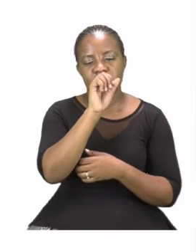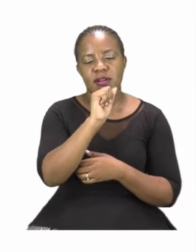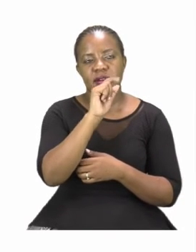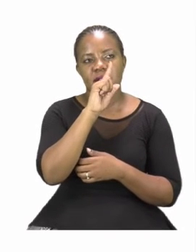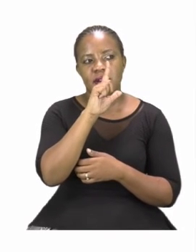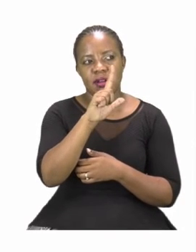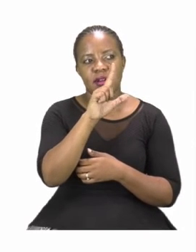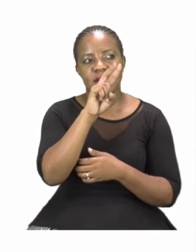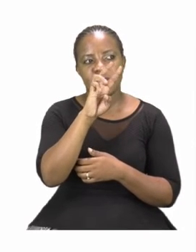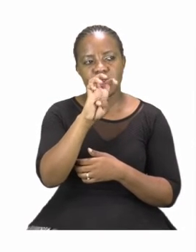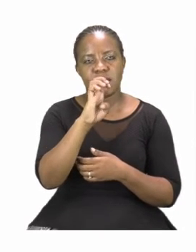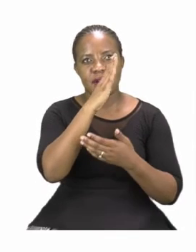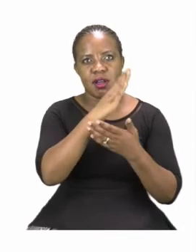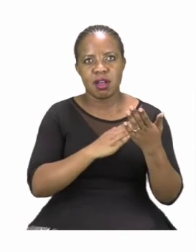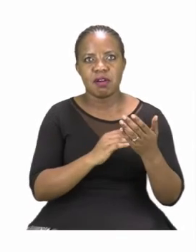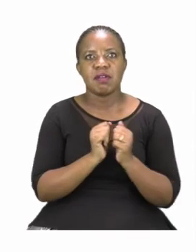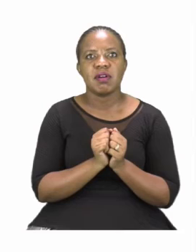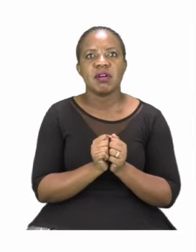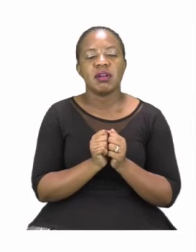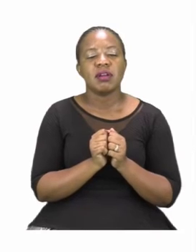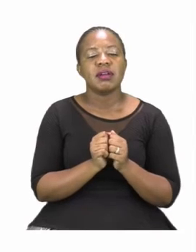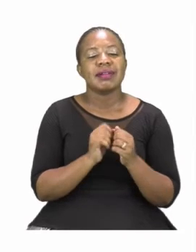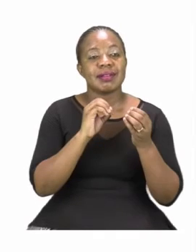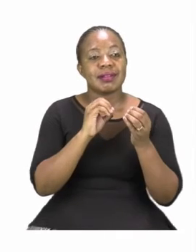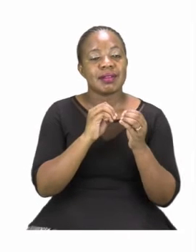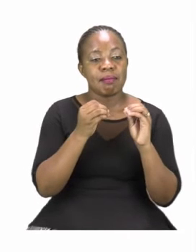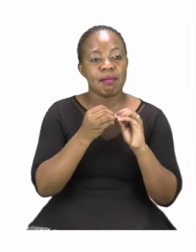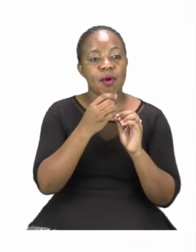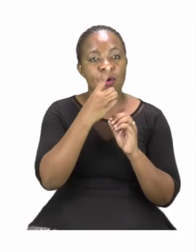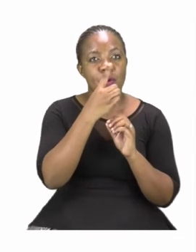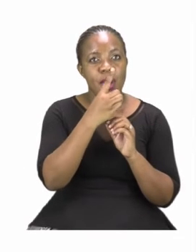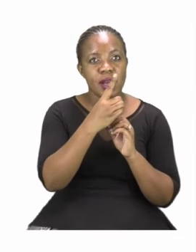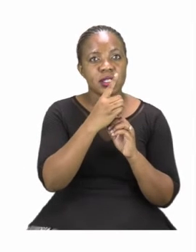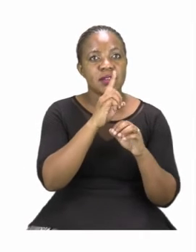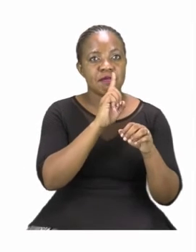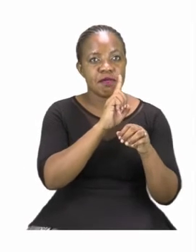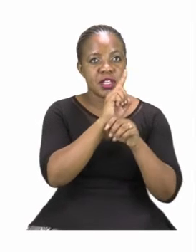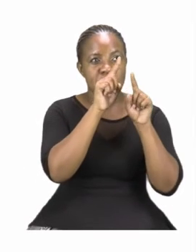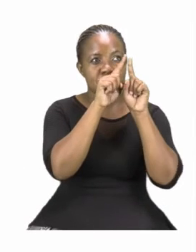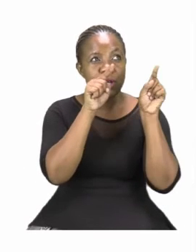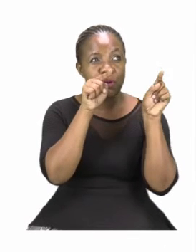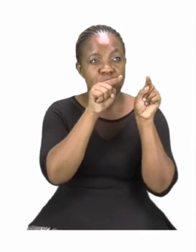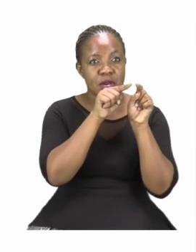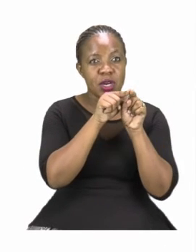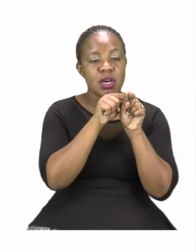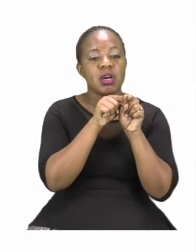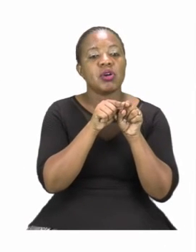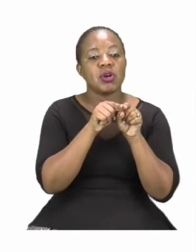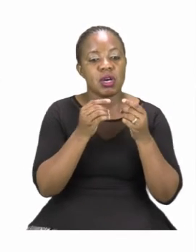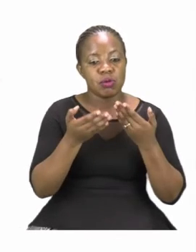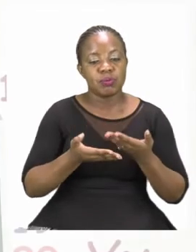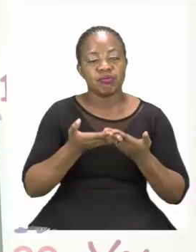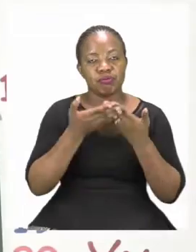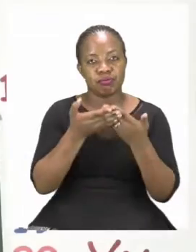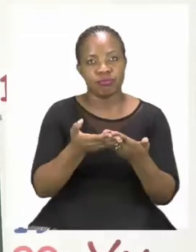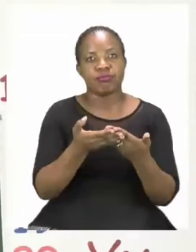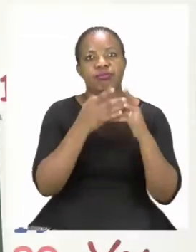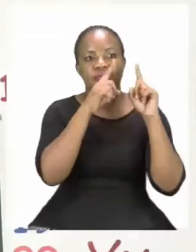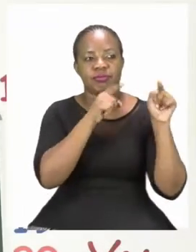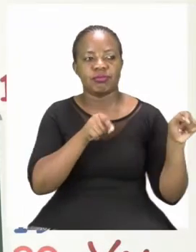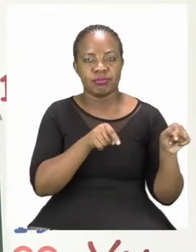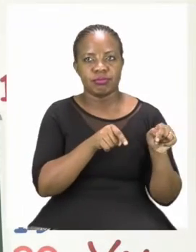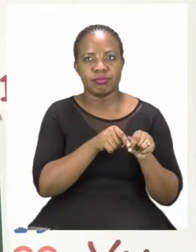houses, transport and communications, occupations, autumn and more. We distribute countrywide in over 7 different